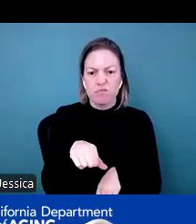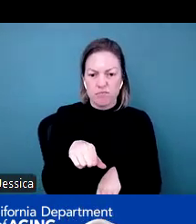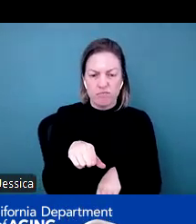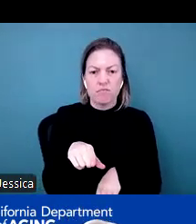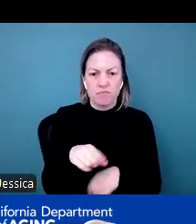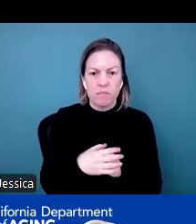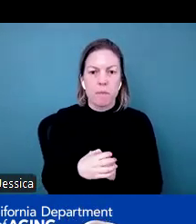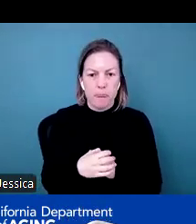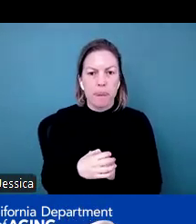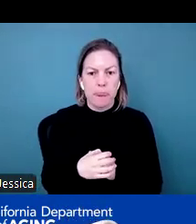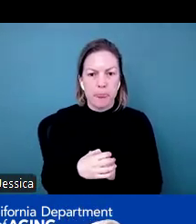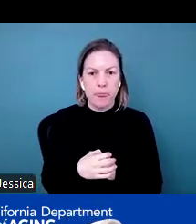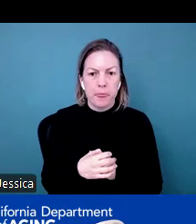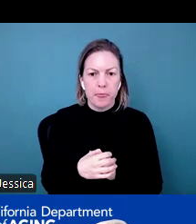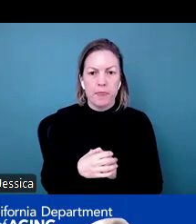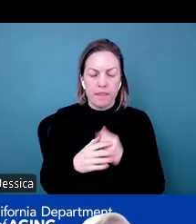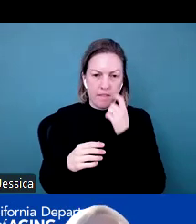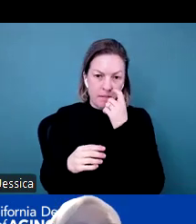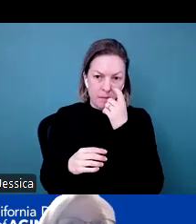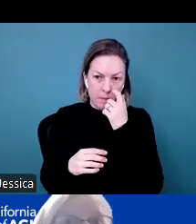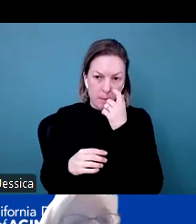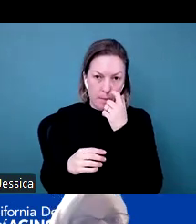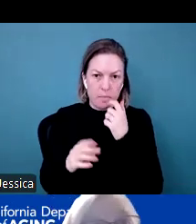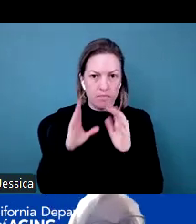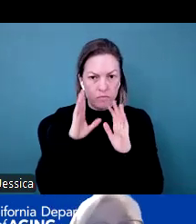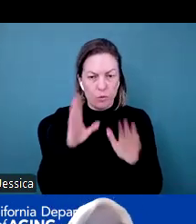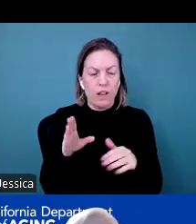and we will unmute your line, and